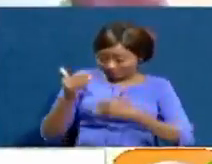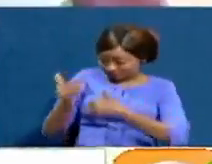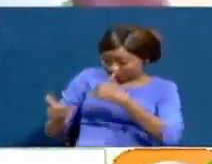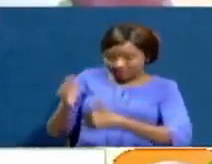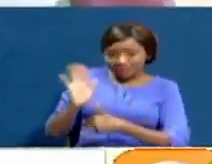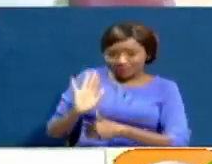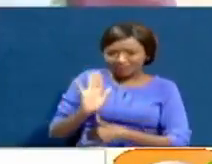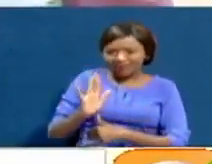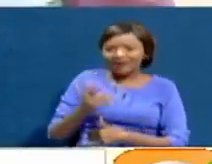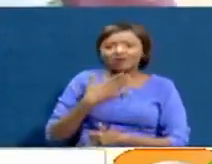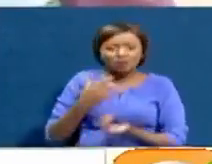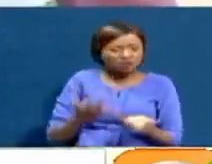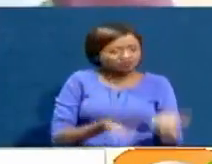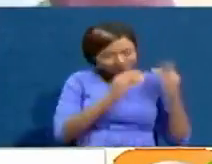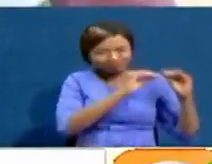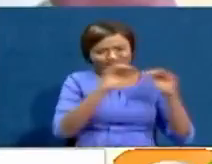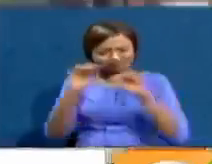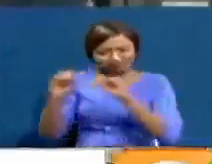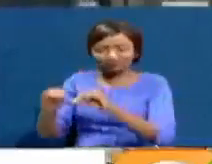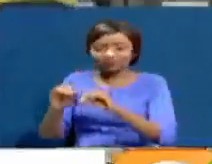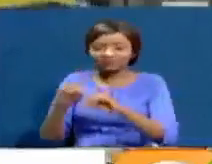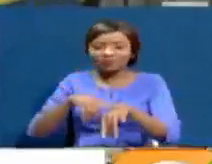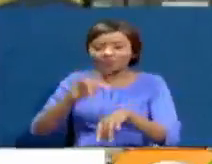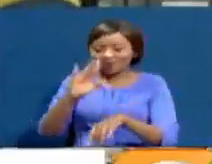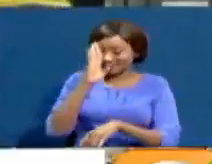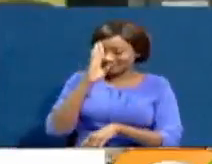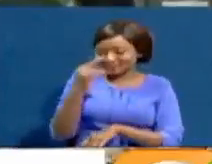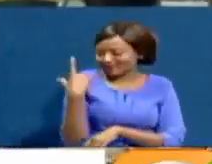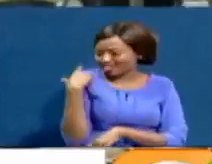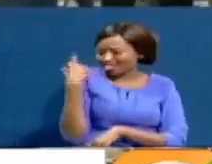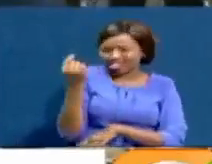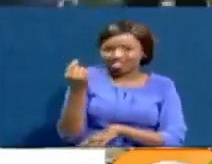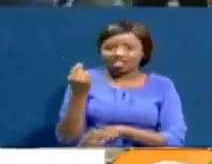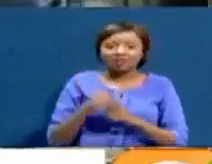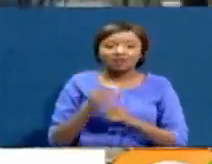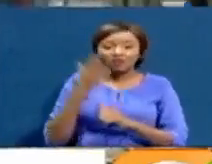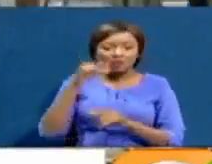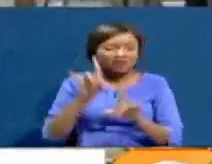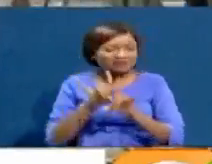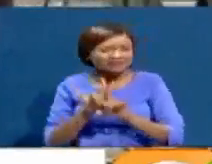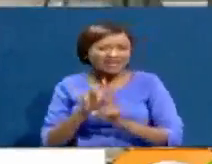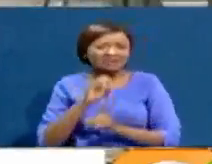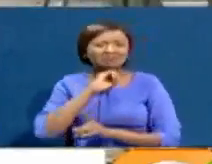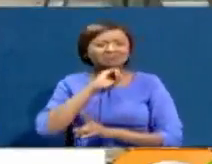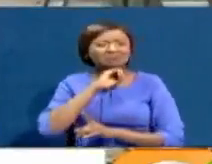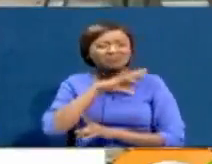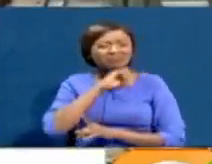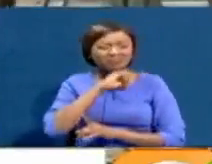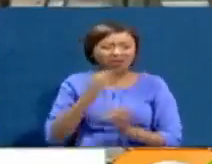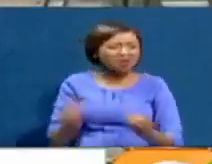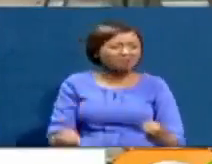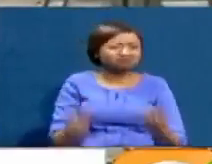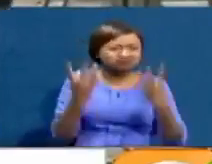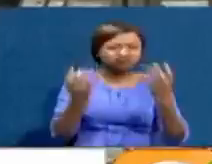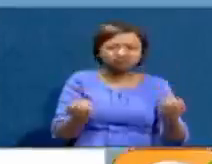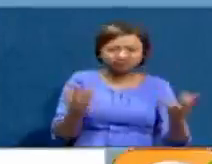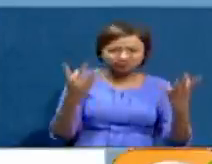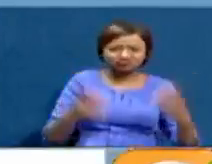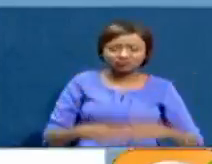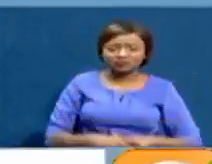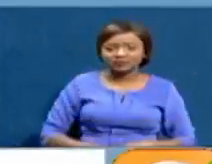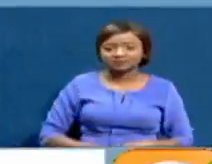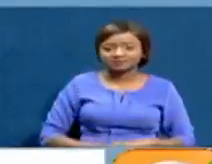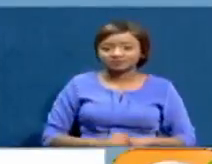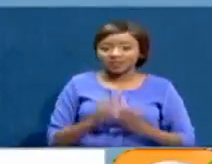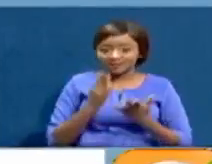for safety in the early hours of Sunday as explosions and heavy gunfire rent the skies and airwaves.